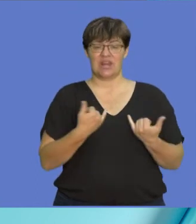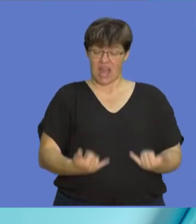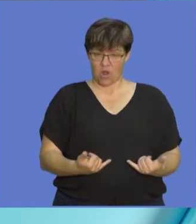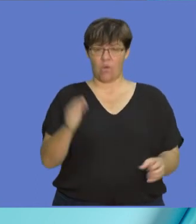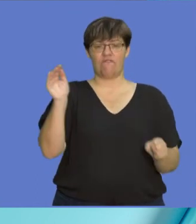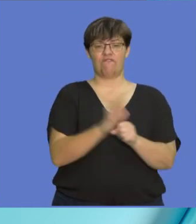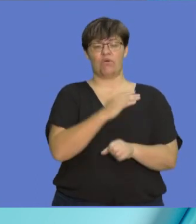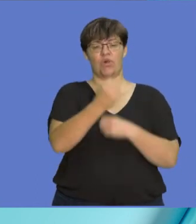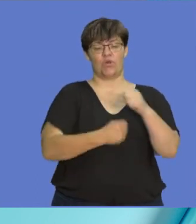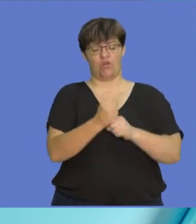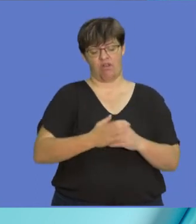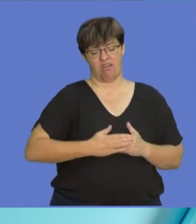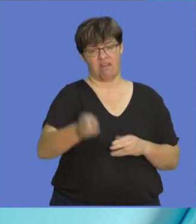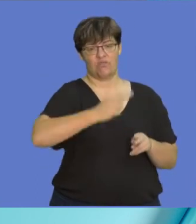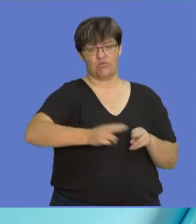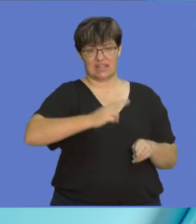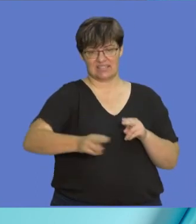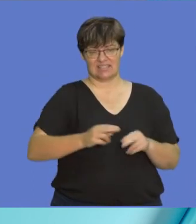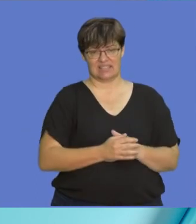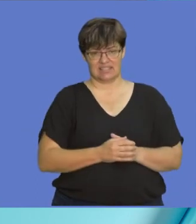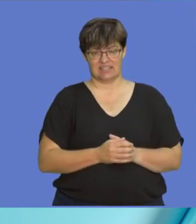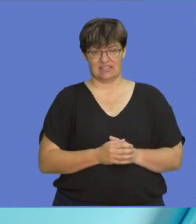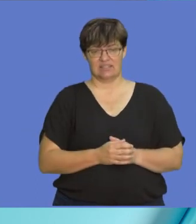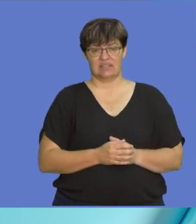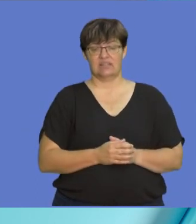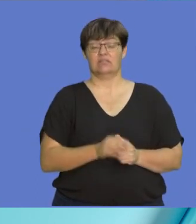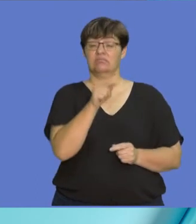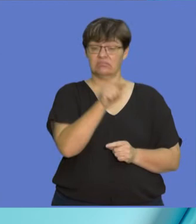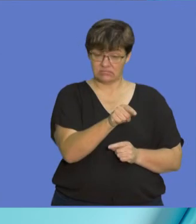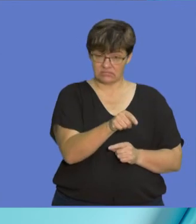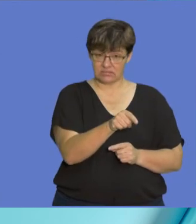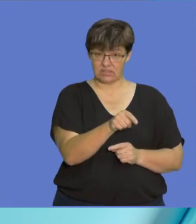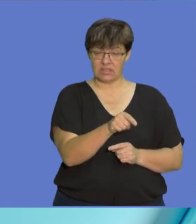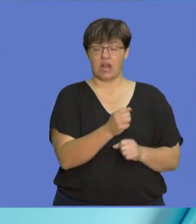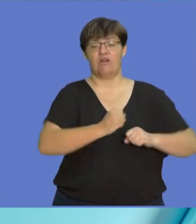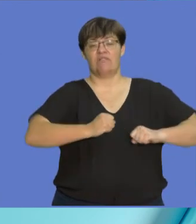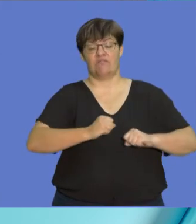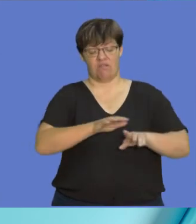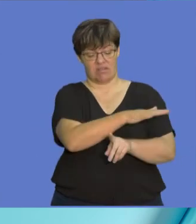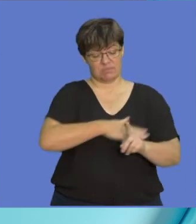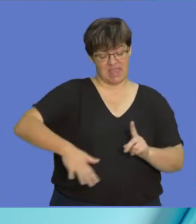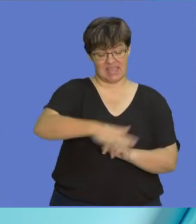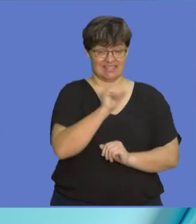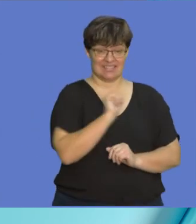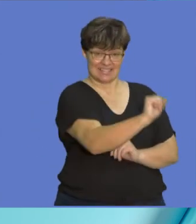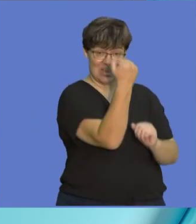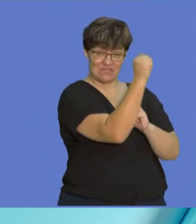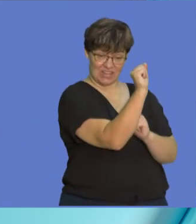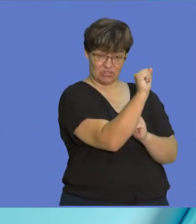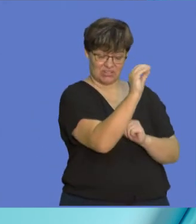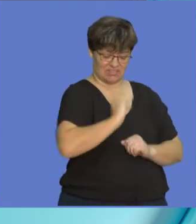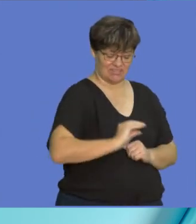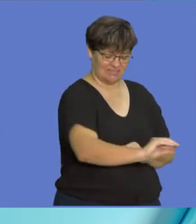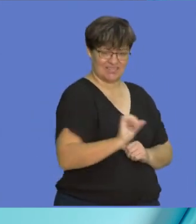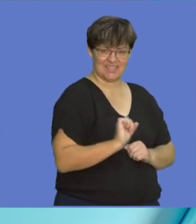rental for the year. And then, again, you use the floor space to determine what portion must